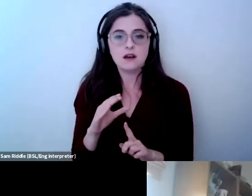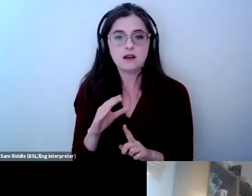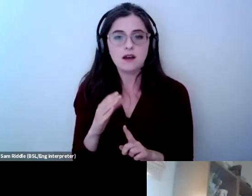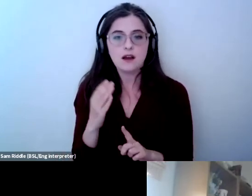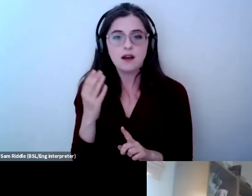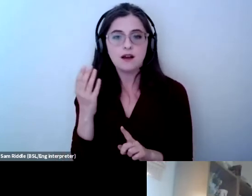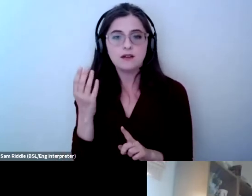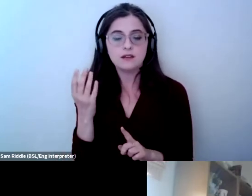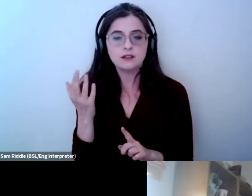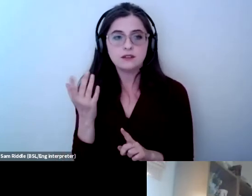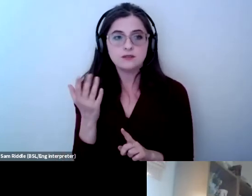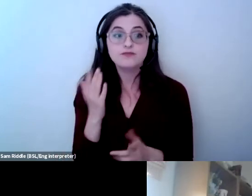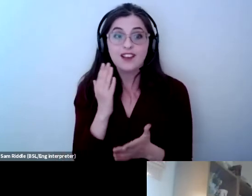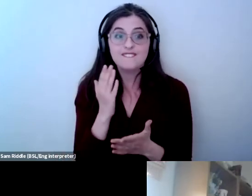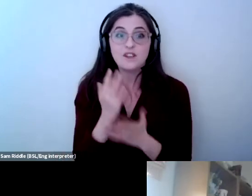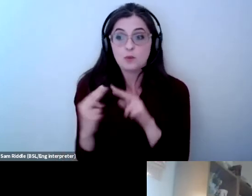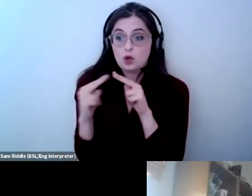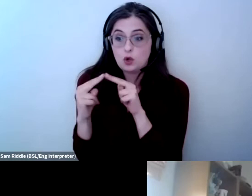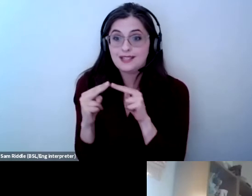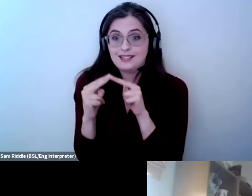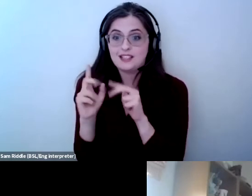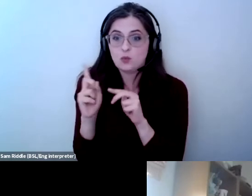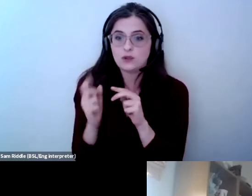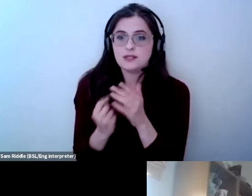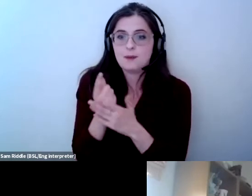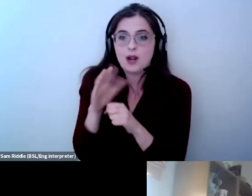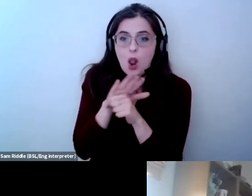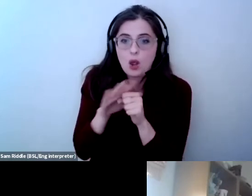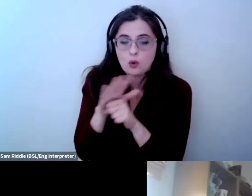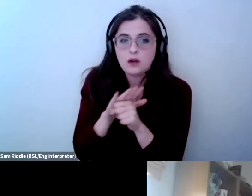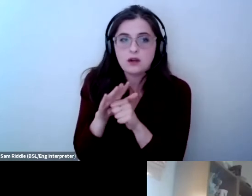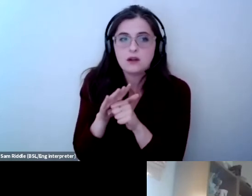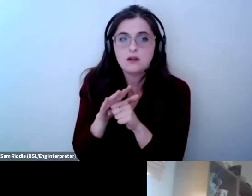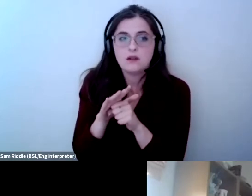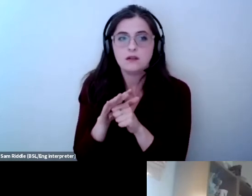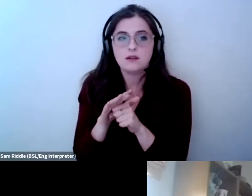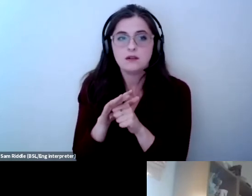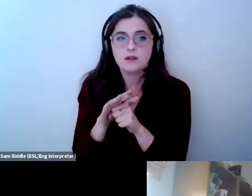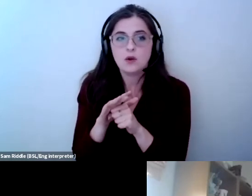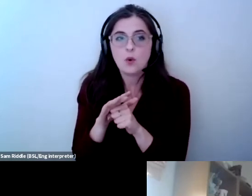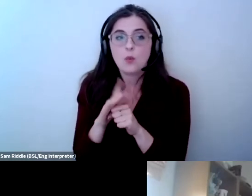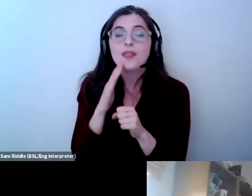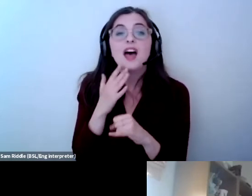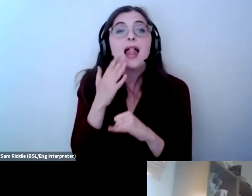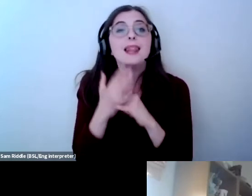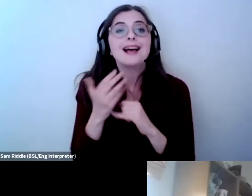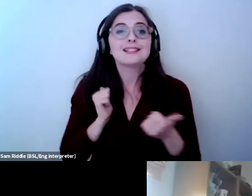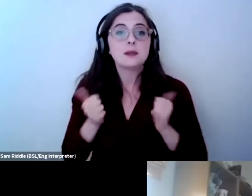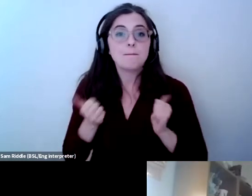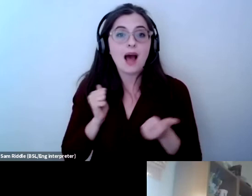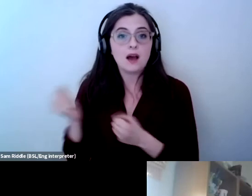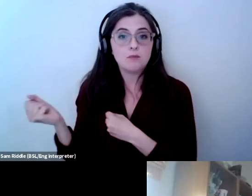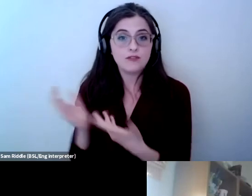there we are very much in touch with what's going on locally with the last mile provision.